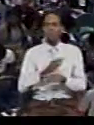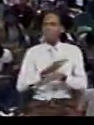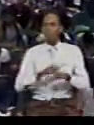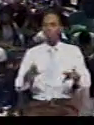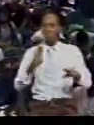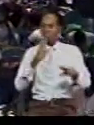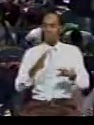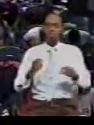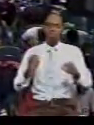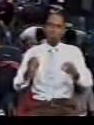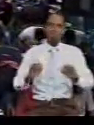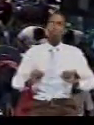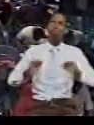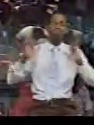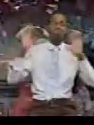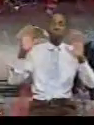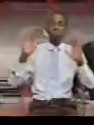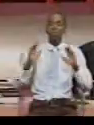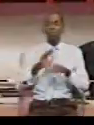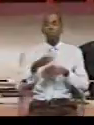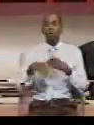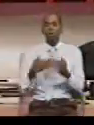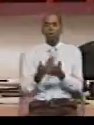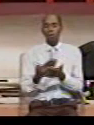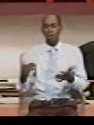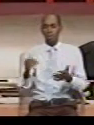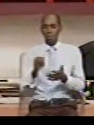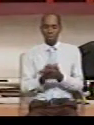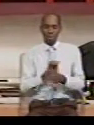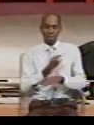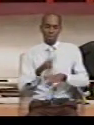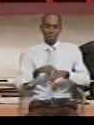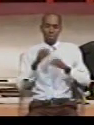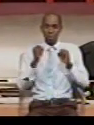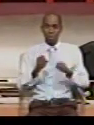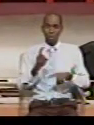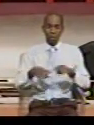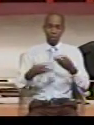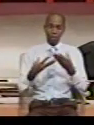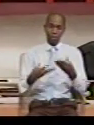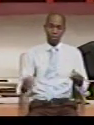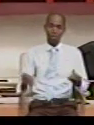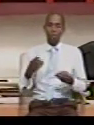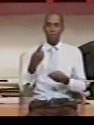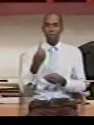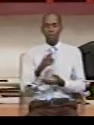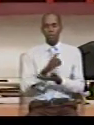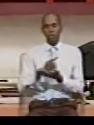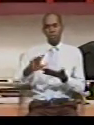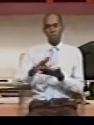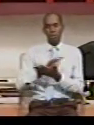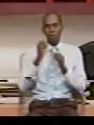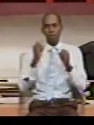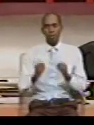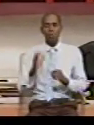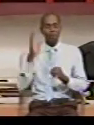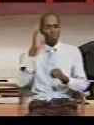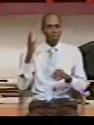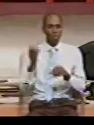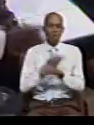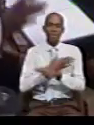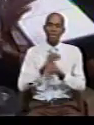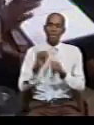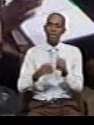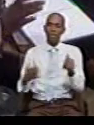no natural solution about, supernatural power of his resurrection will roll everything away tonight